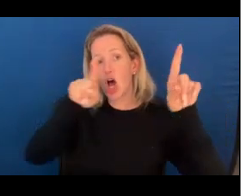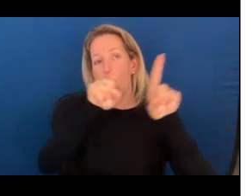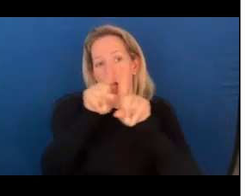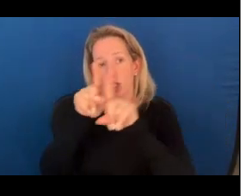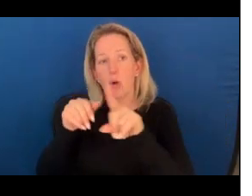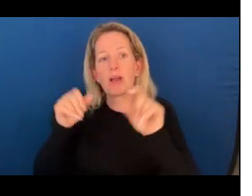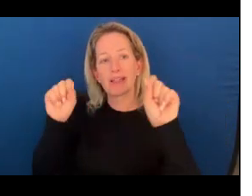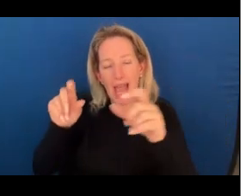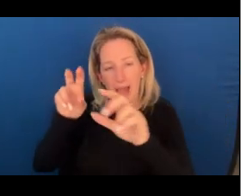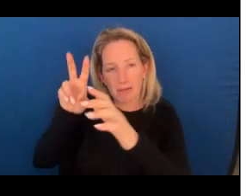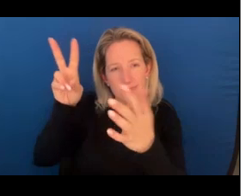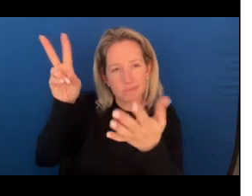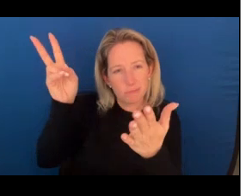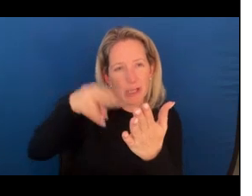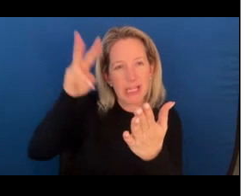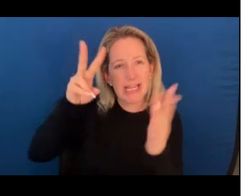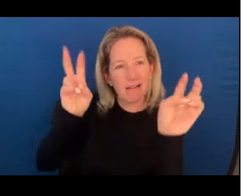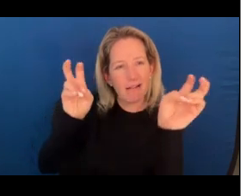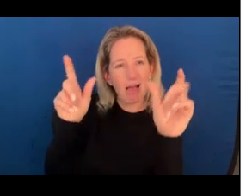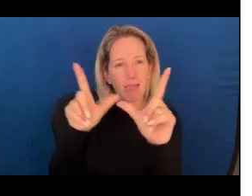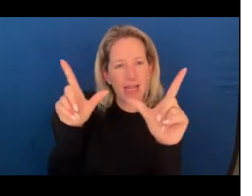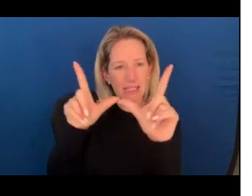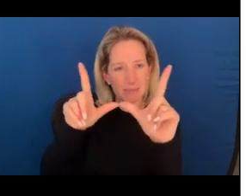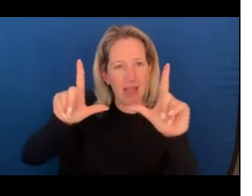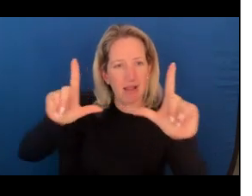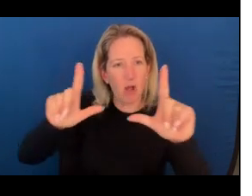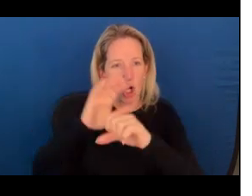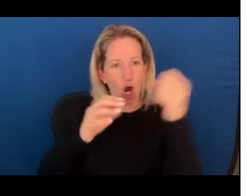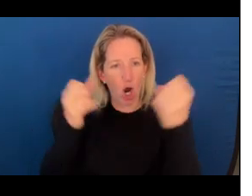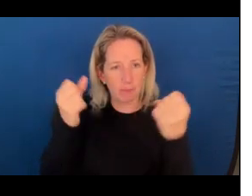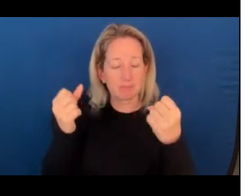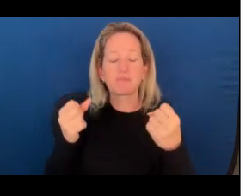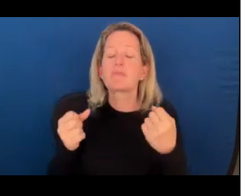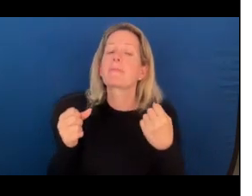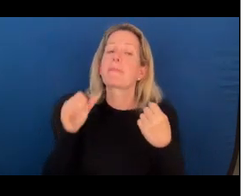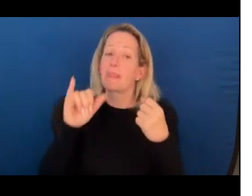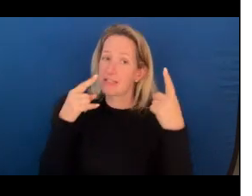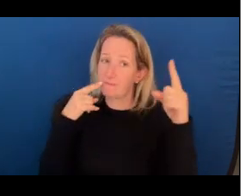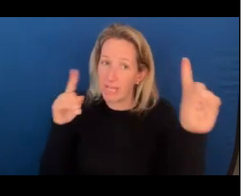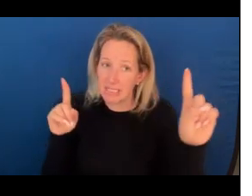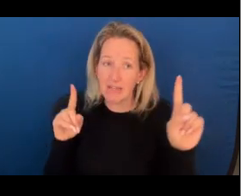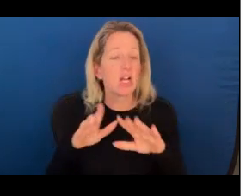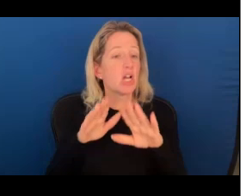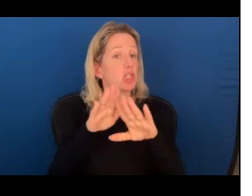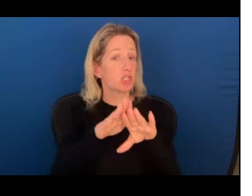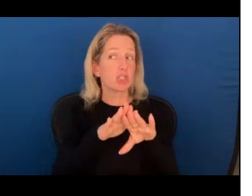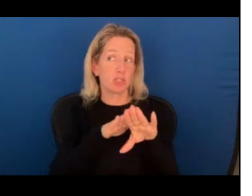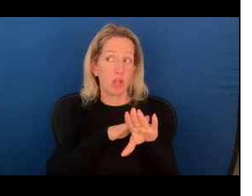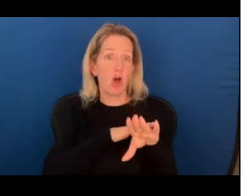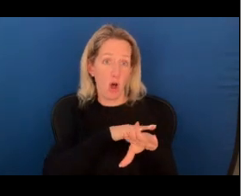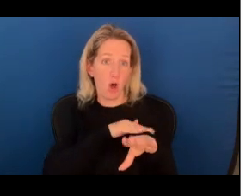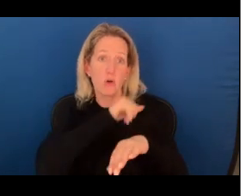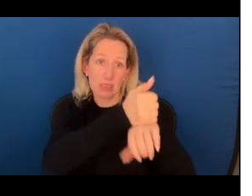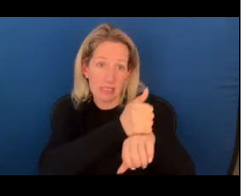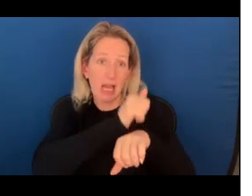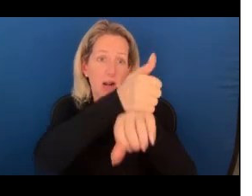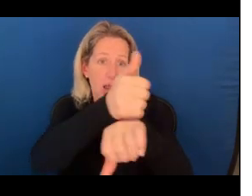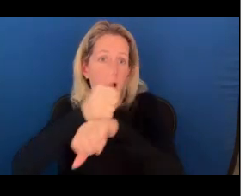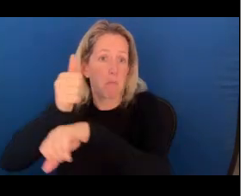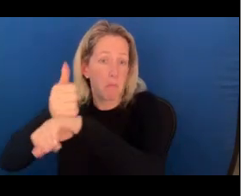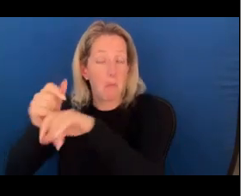readers. So those have been effective. They've been slow to roll them out, but where they go in, they have been effective.